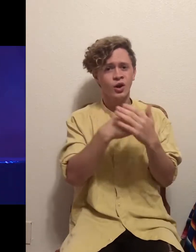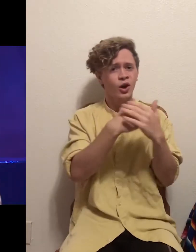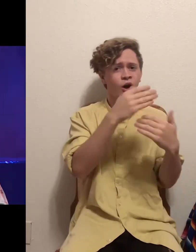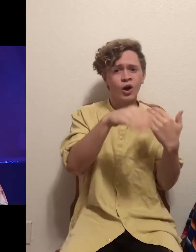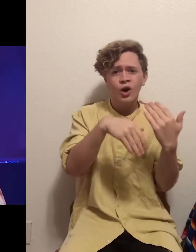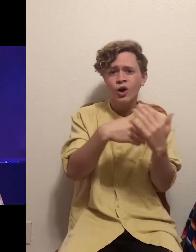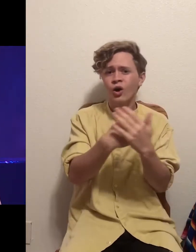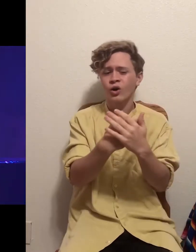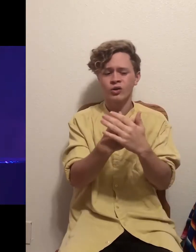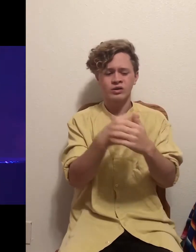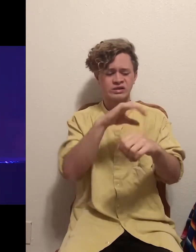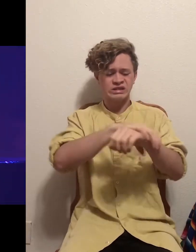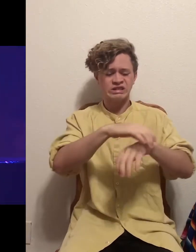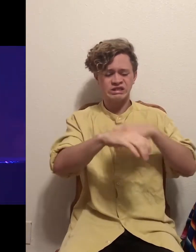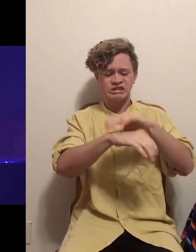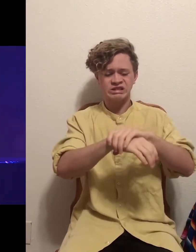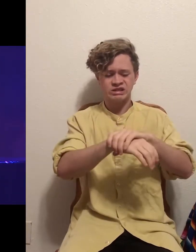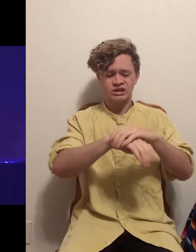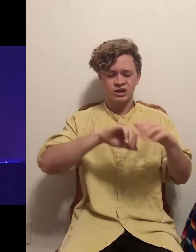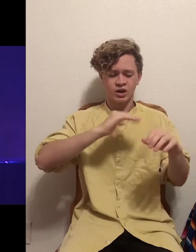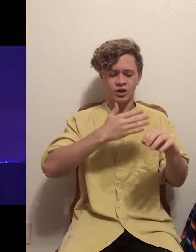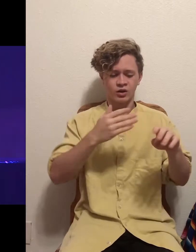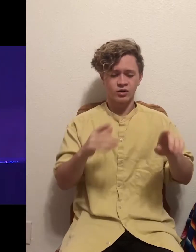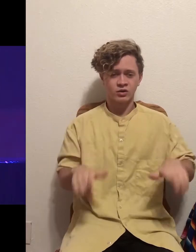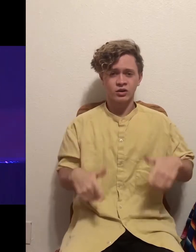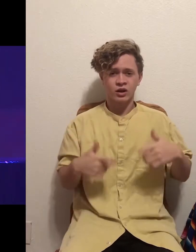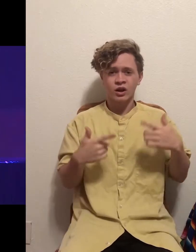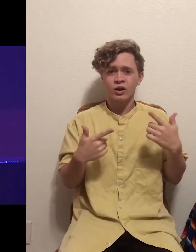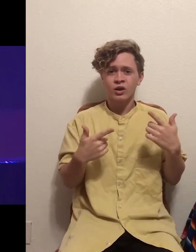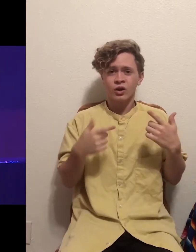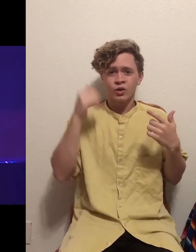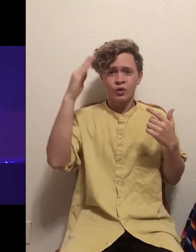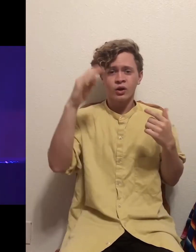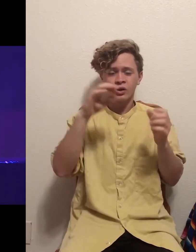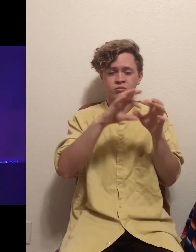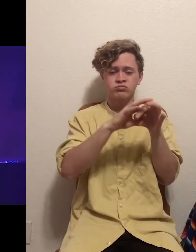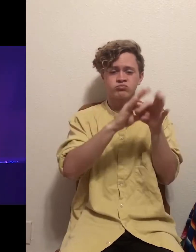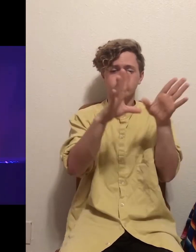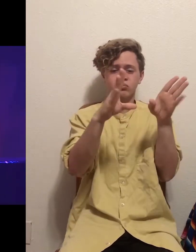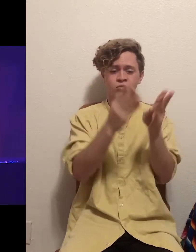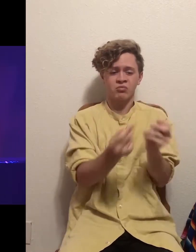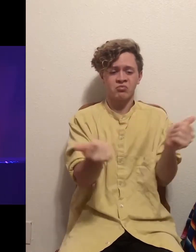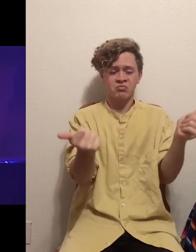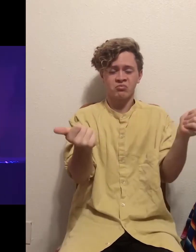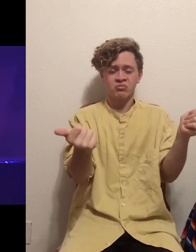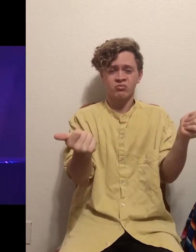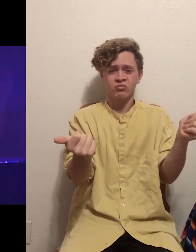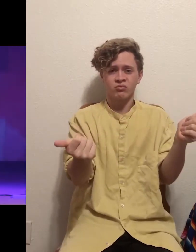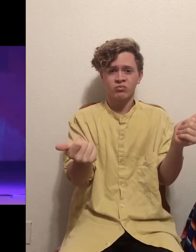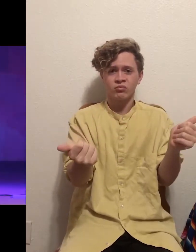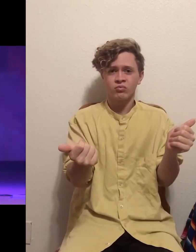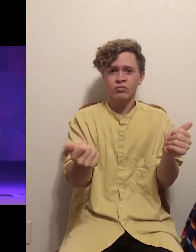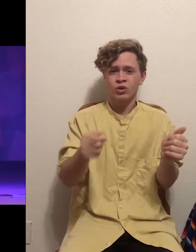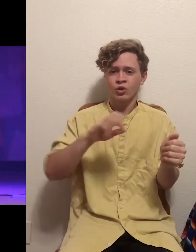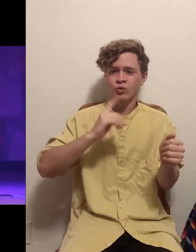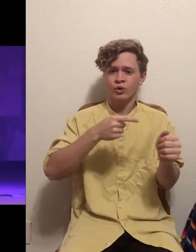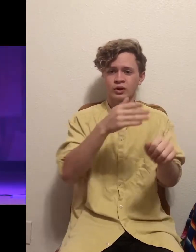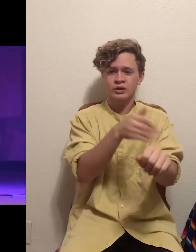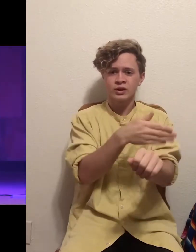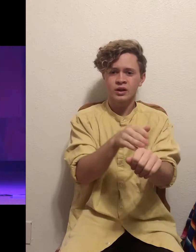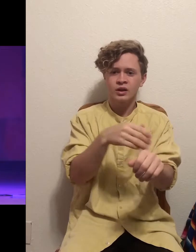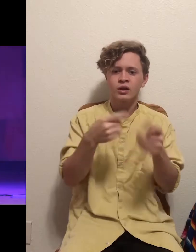all fall away. And we sing of your amazing grace this morning. In his name, amen.